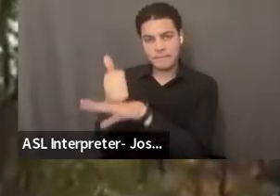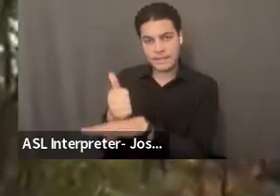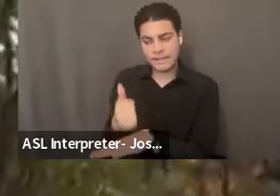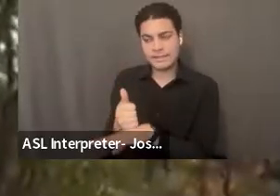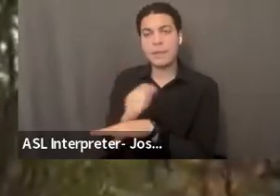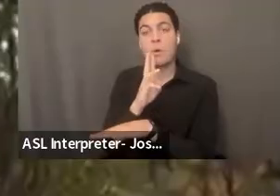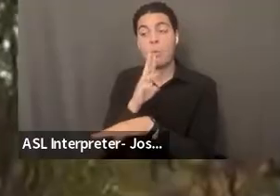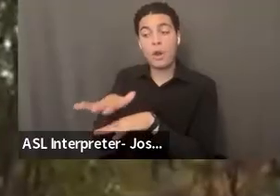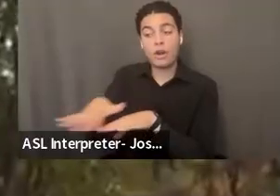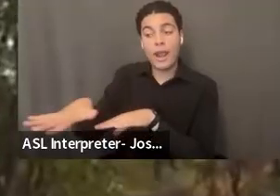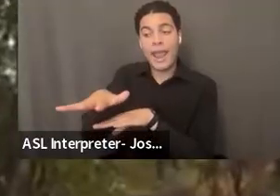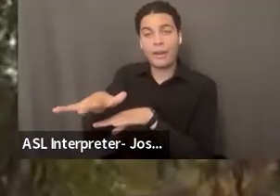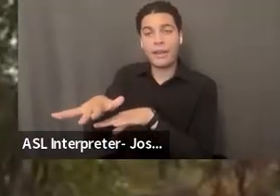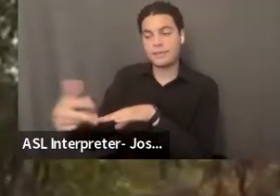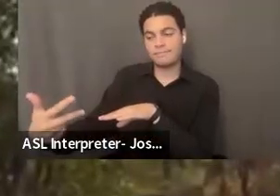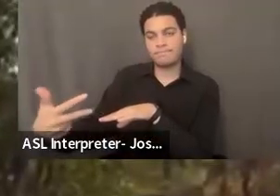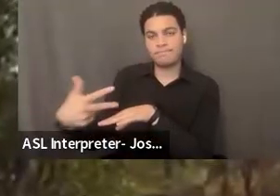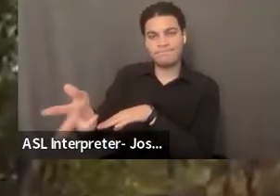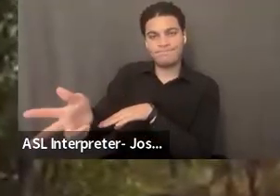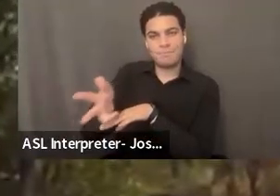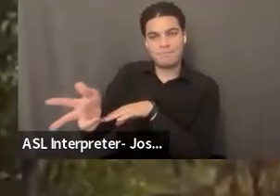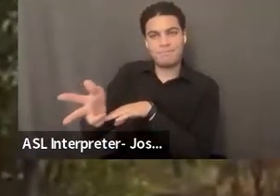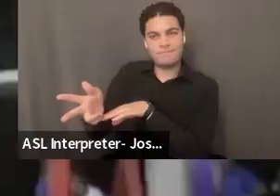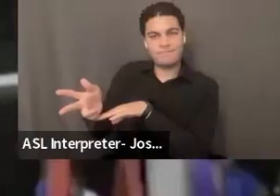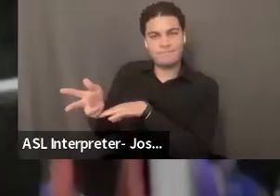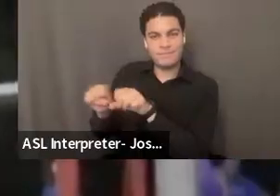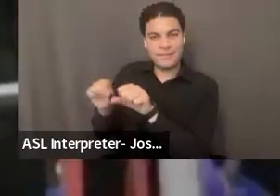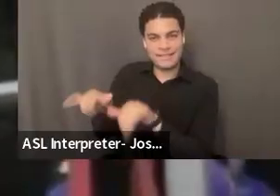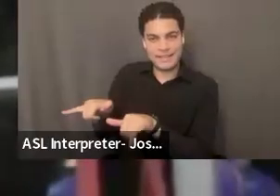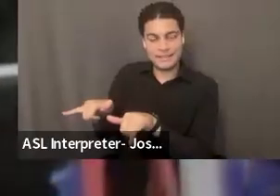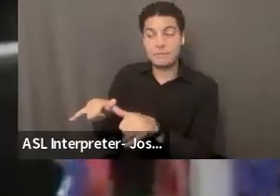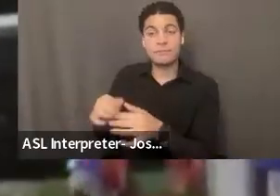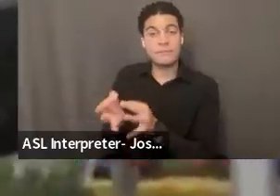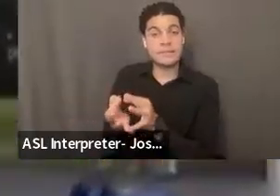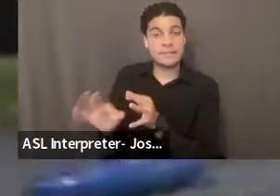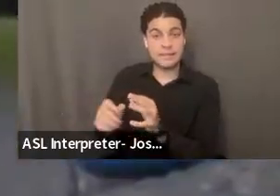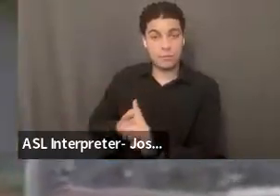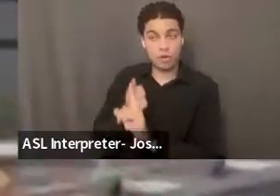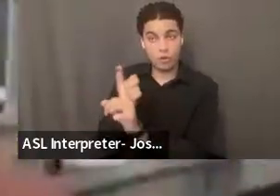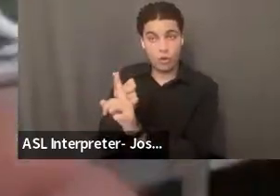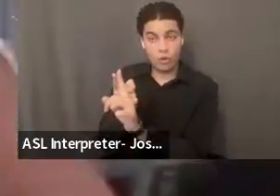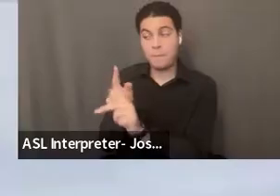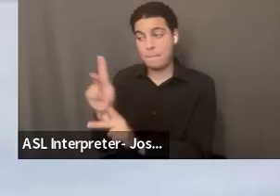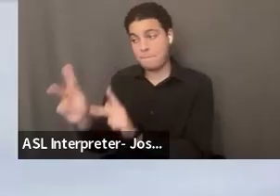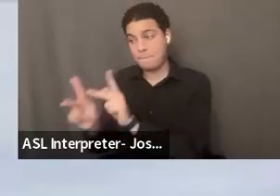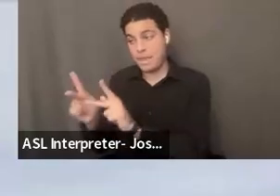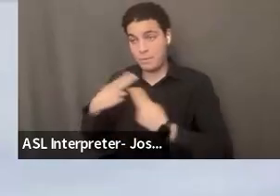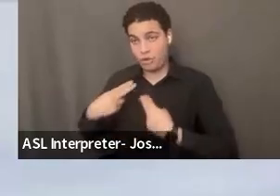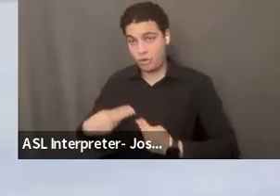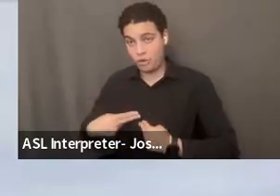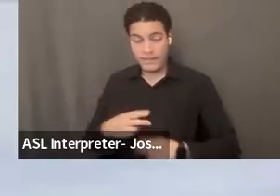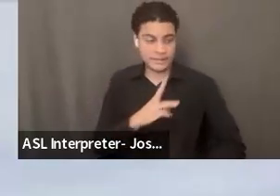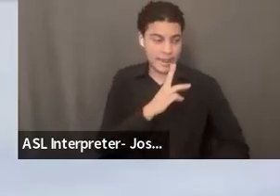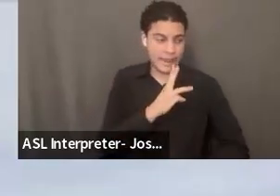systems. At BoardSafe Docks, our mission is simple: to connect more people to the water safely, independently, and with